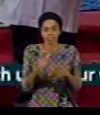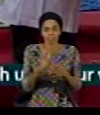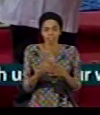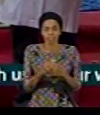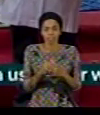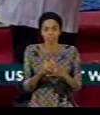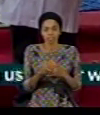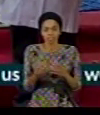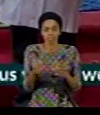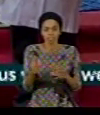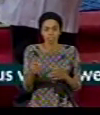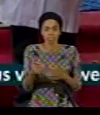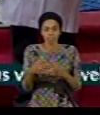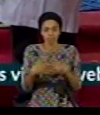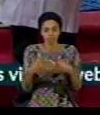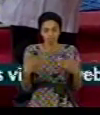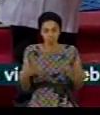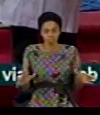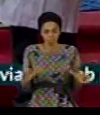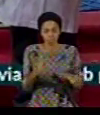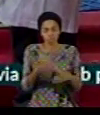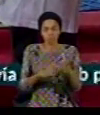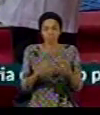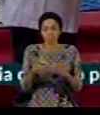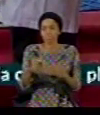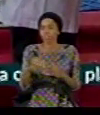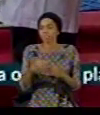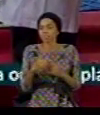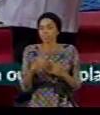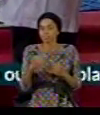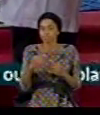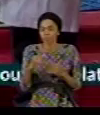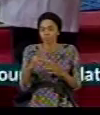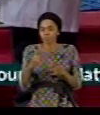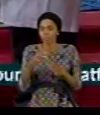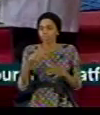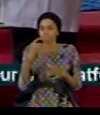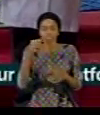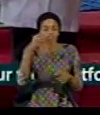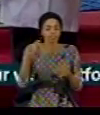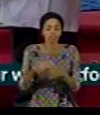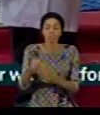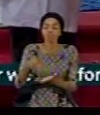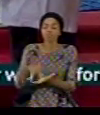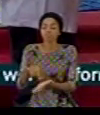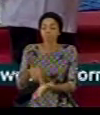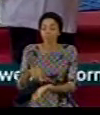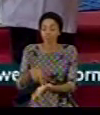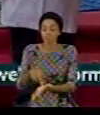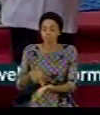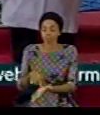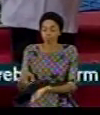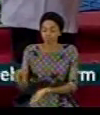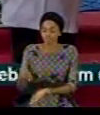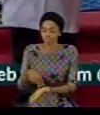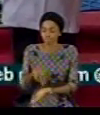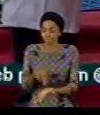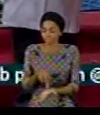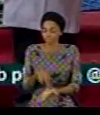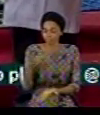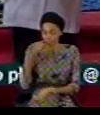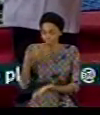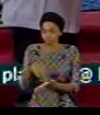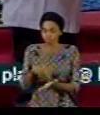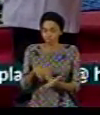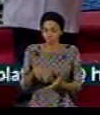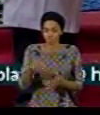the thing I was doing, and I walked to her, I said, sister, stand up. Sister, stand up. Stand up. Stretch your leg. Stretch.